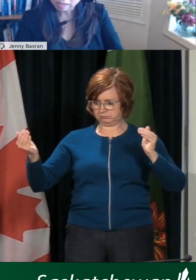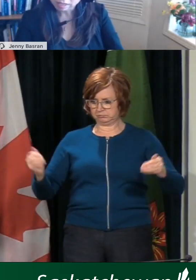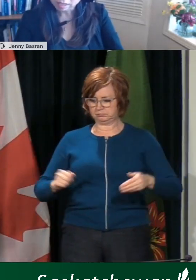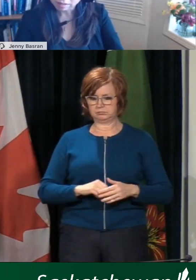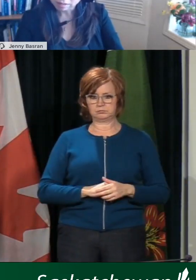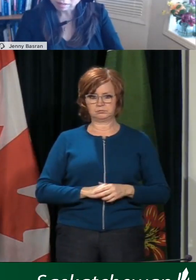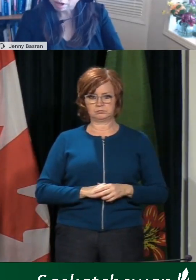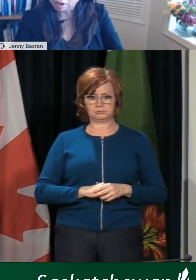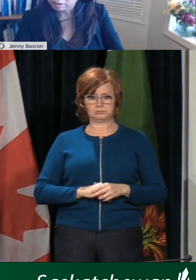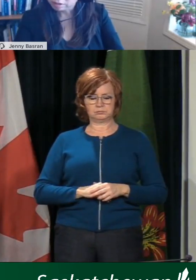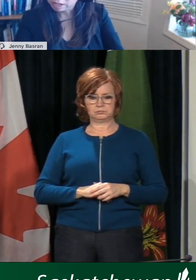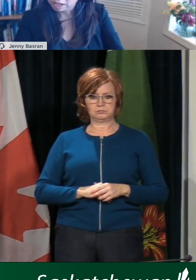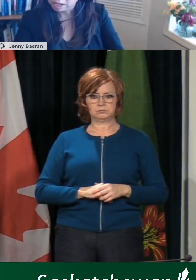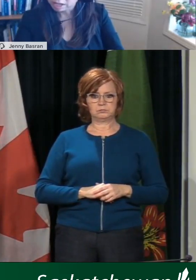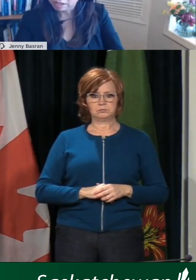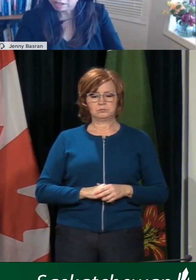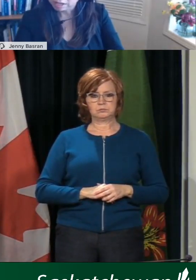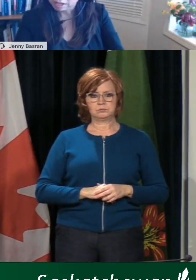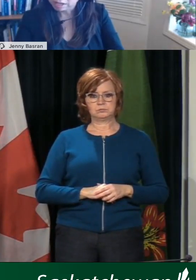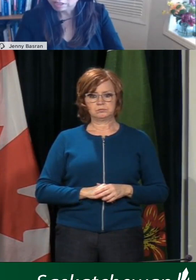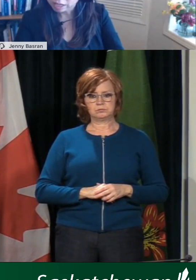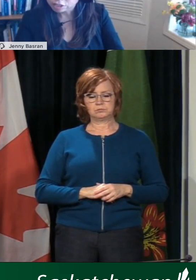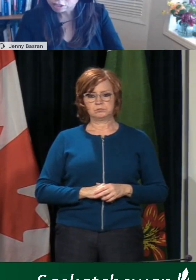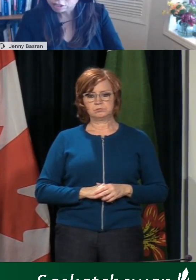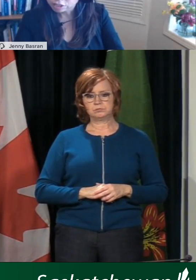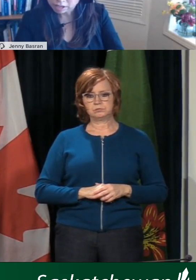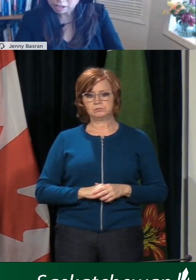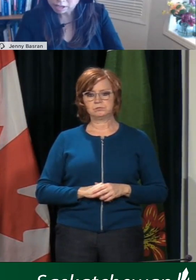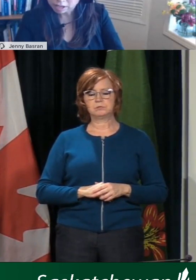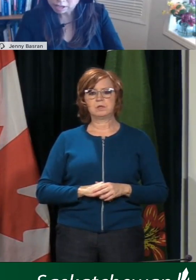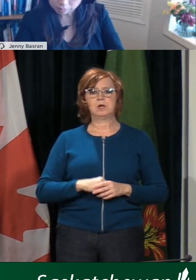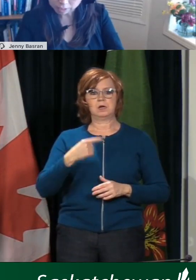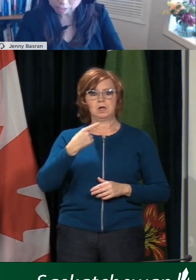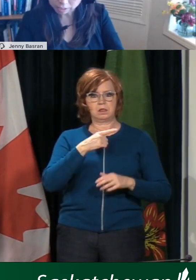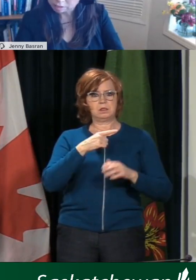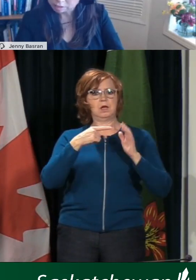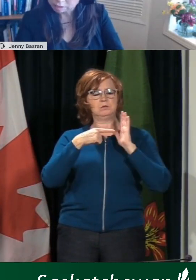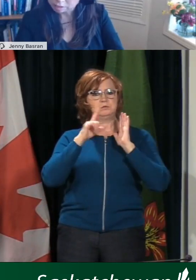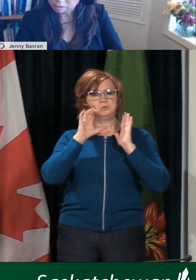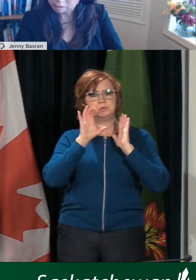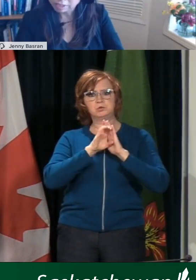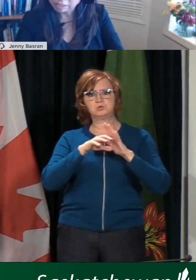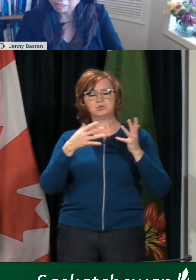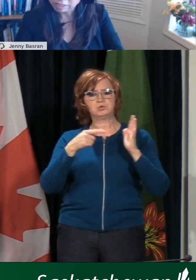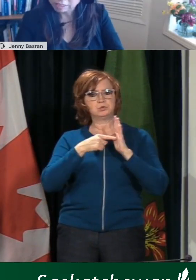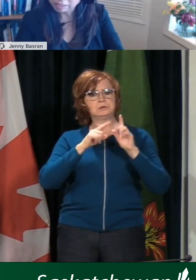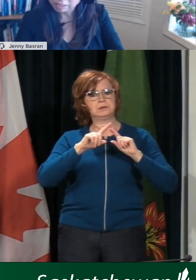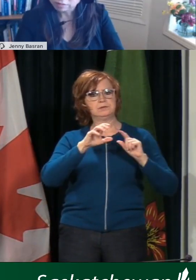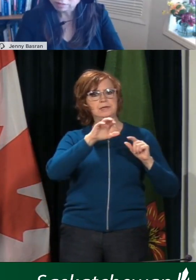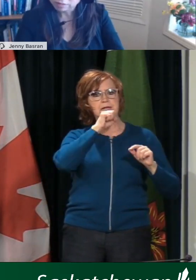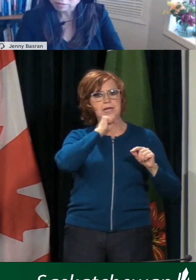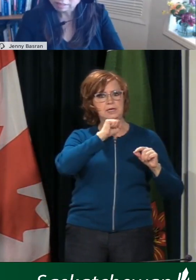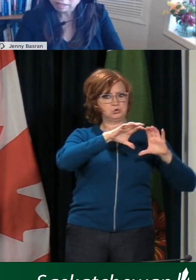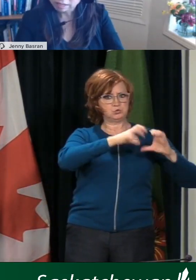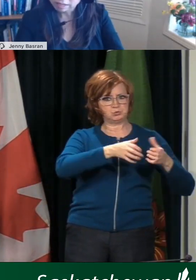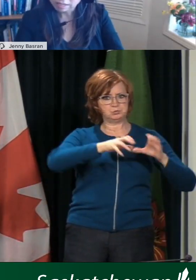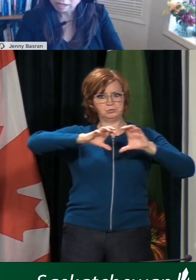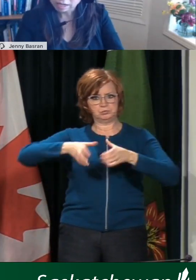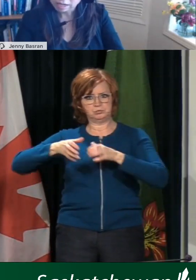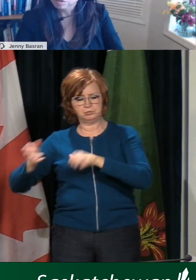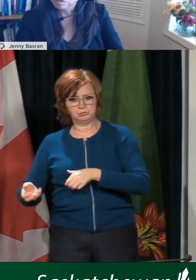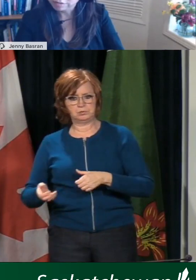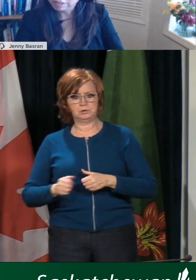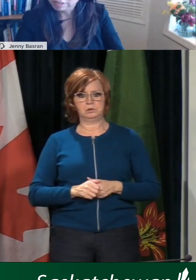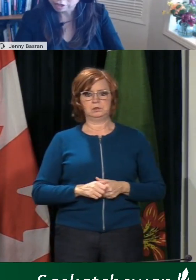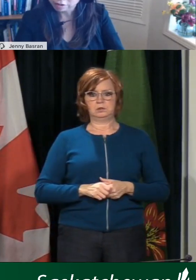a model that we are able to age stratify, and it's been updated with the most recent evidence to provide another what